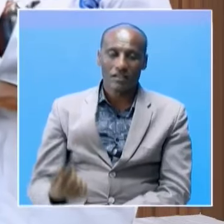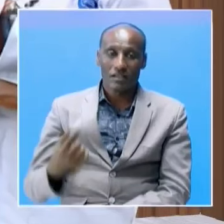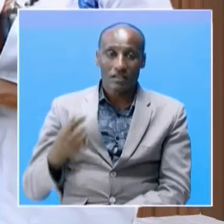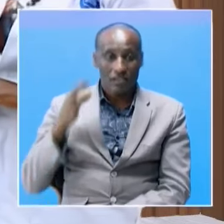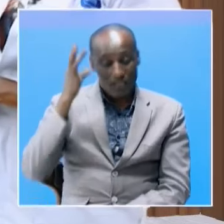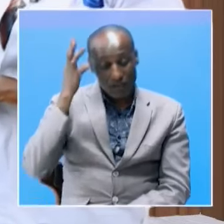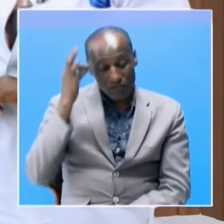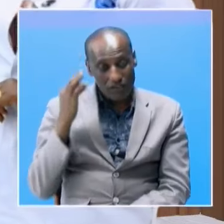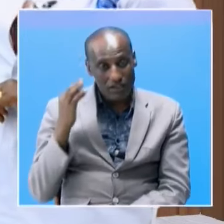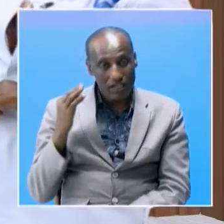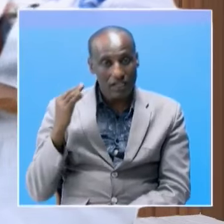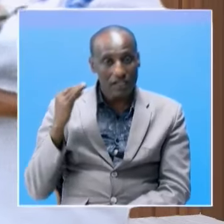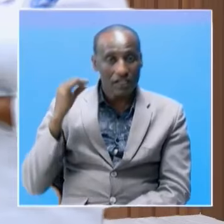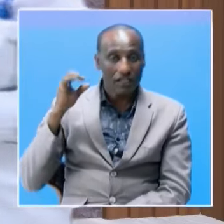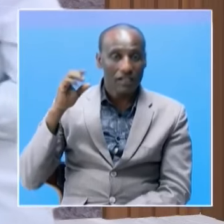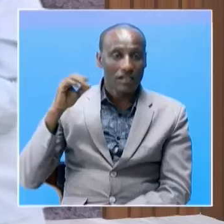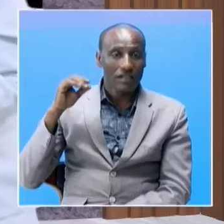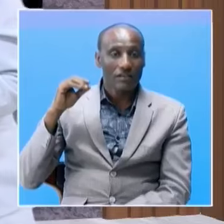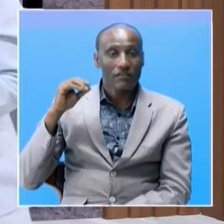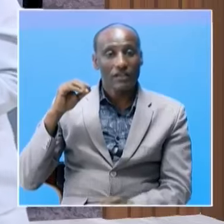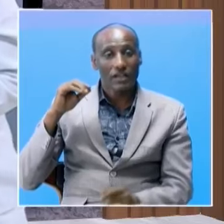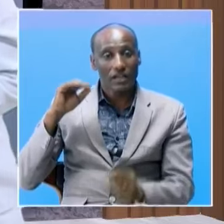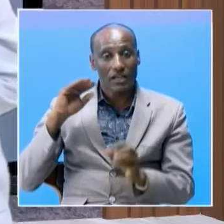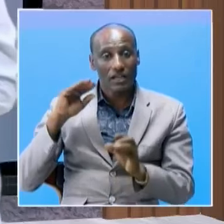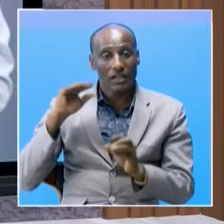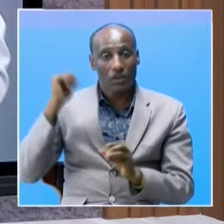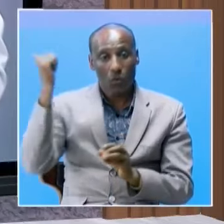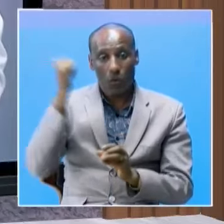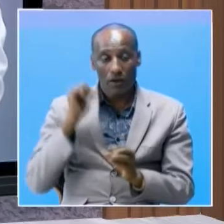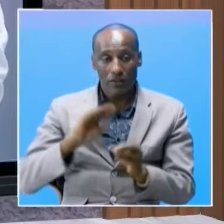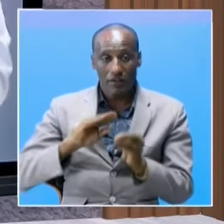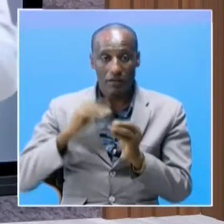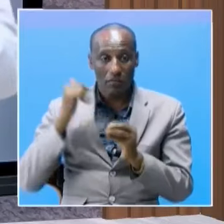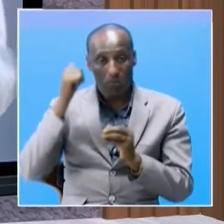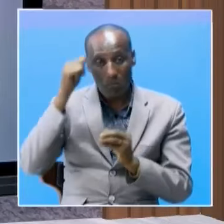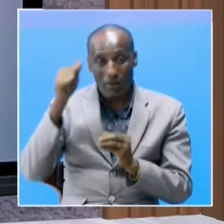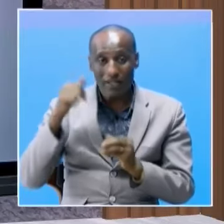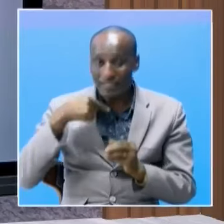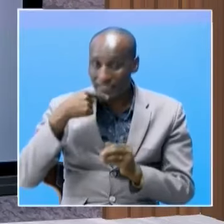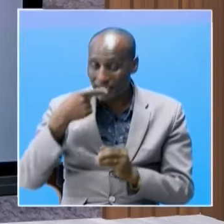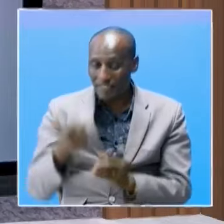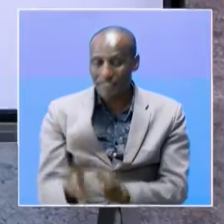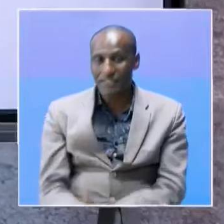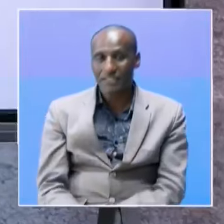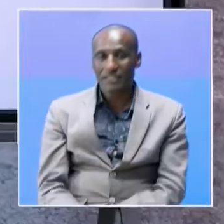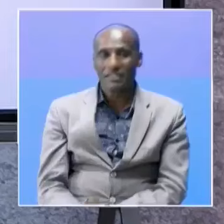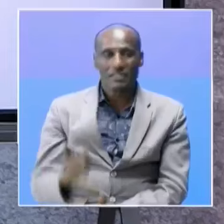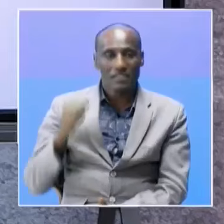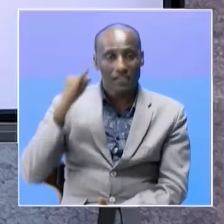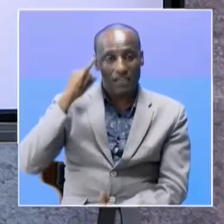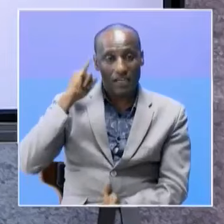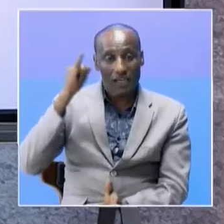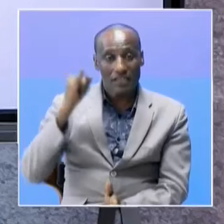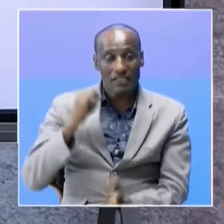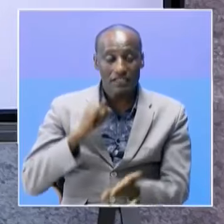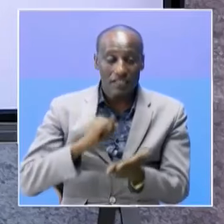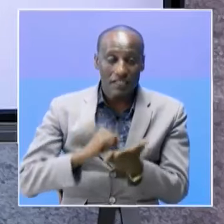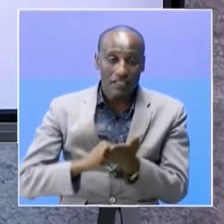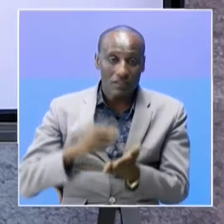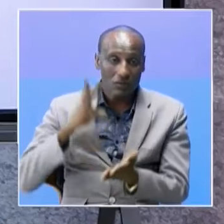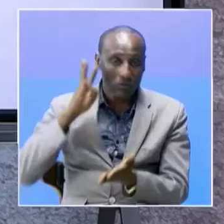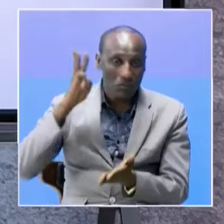said it will rain, it will rain. Look at this. If the weatherman said it will rain, it will